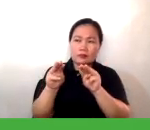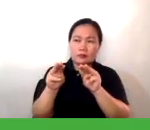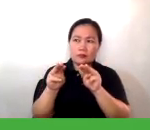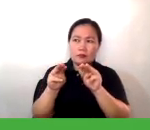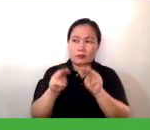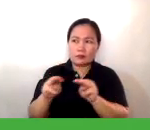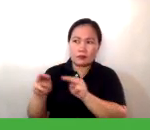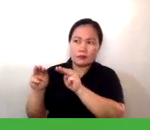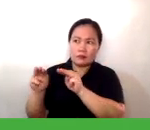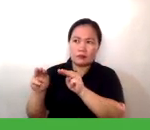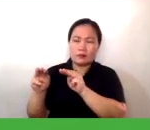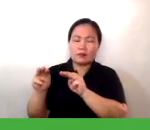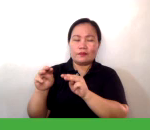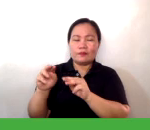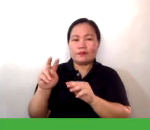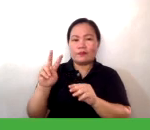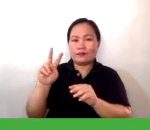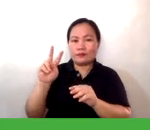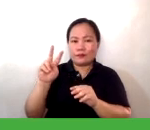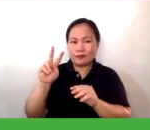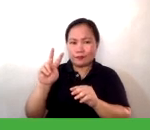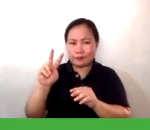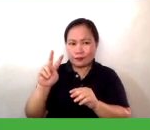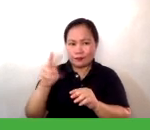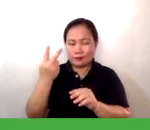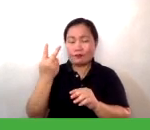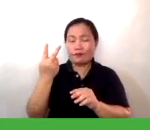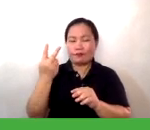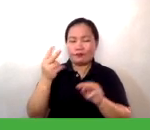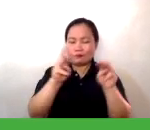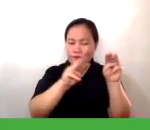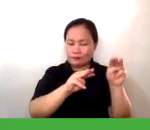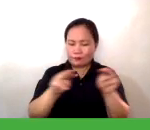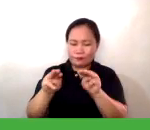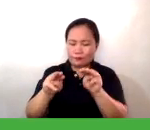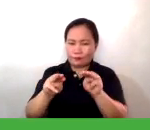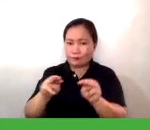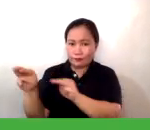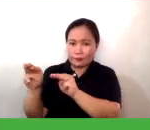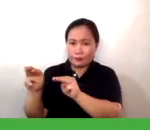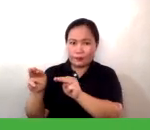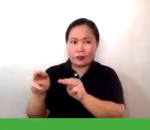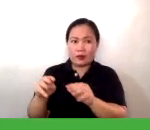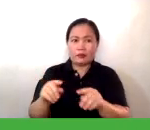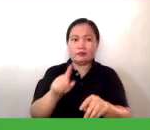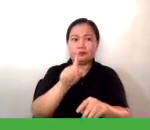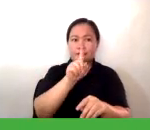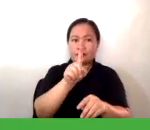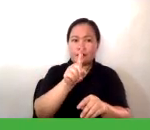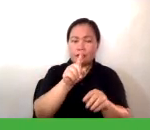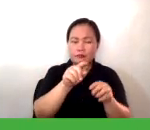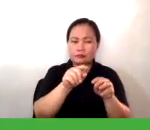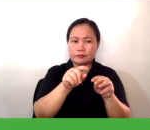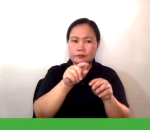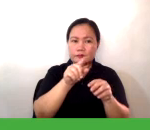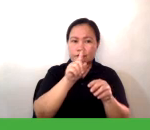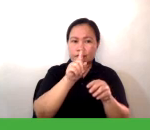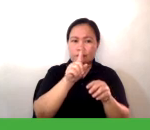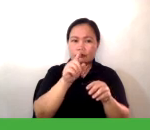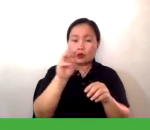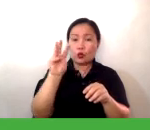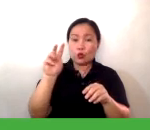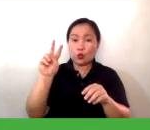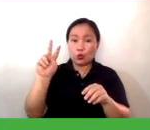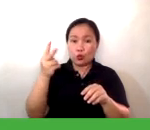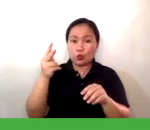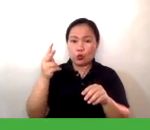sige nga, ilang move from meters to centimeters? Okay, very good. 2, going to the right. So, that